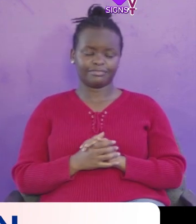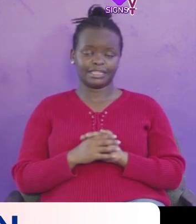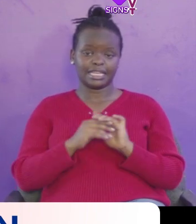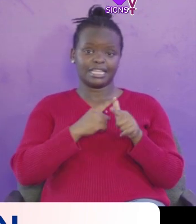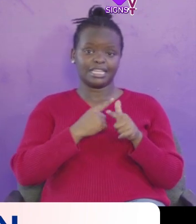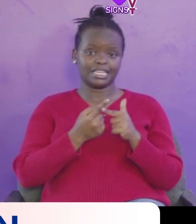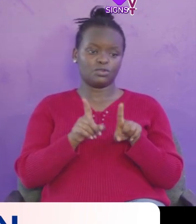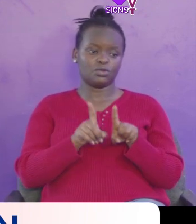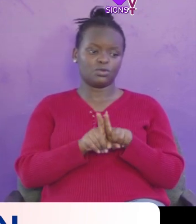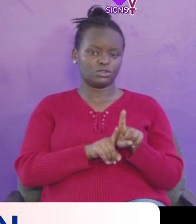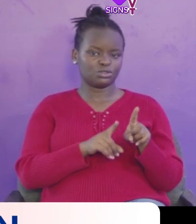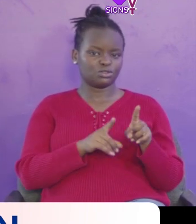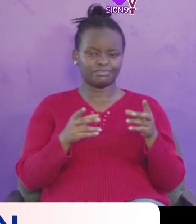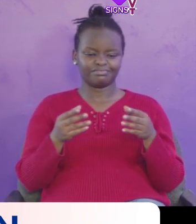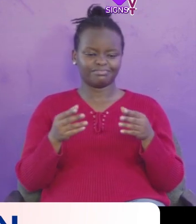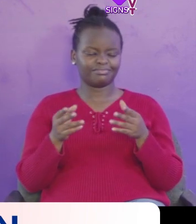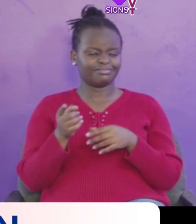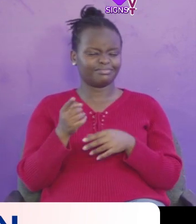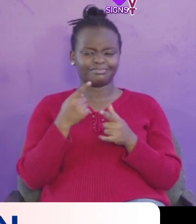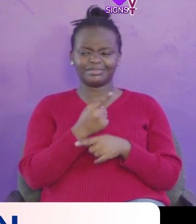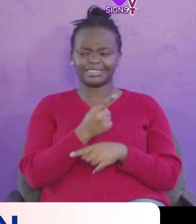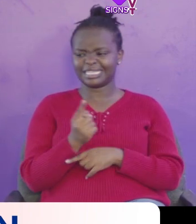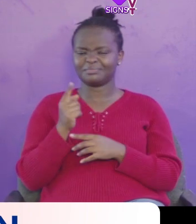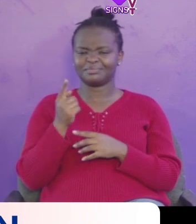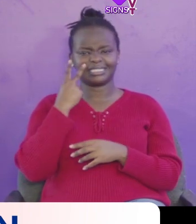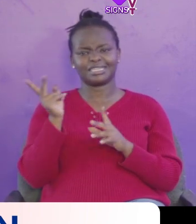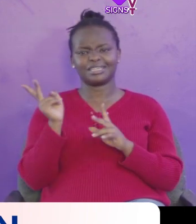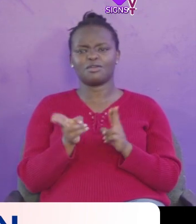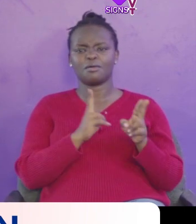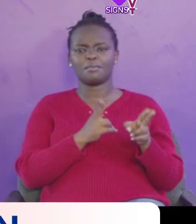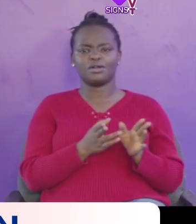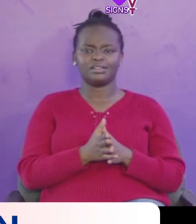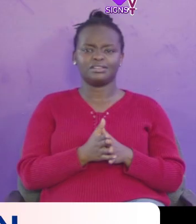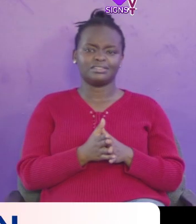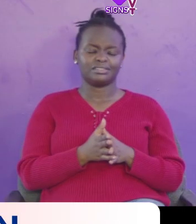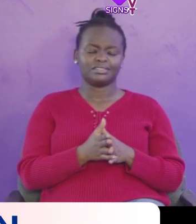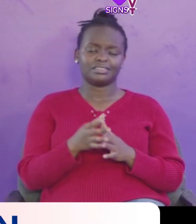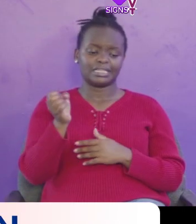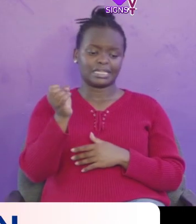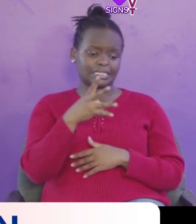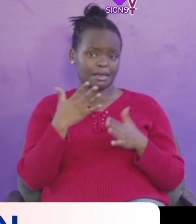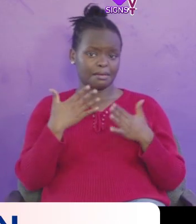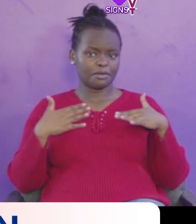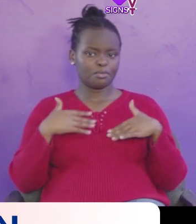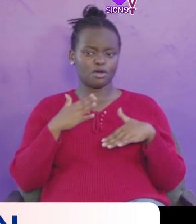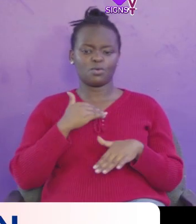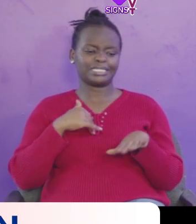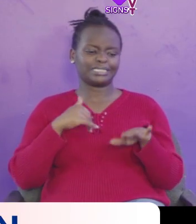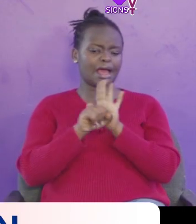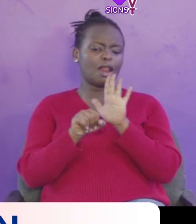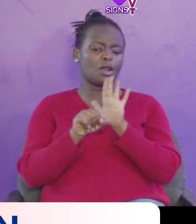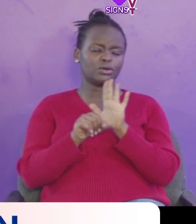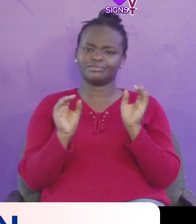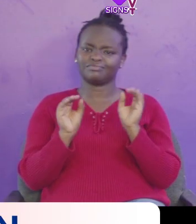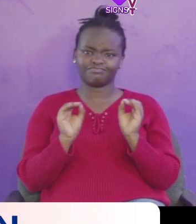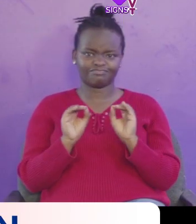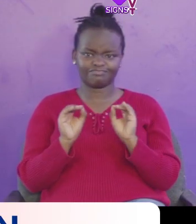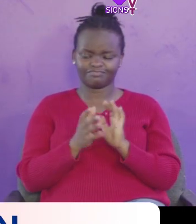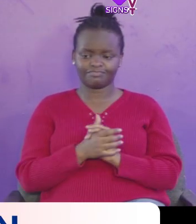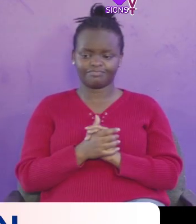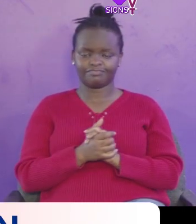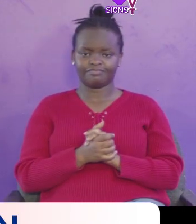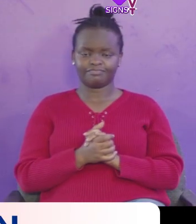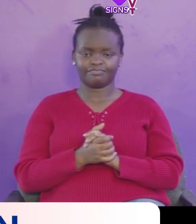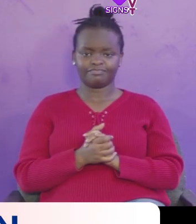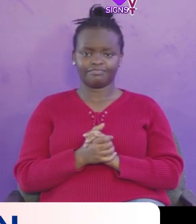washa adapt. Watu wa ghetto hata hawataki vitu mingi. Ile kidogo unawapatia, they are contented with it, they are okay with it.